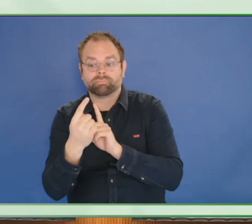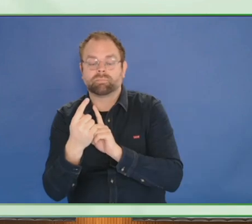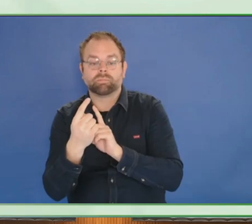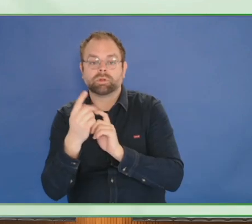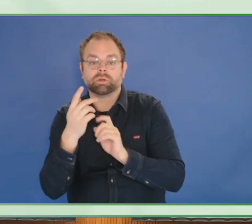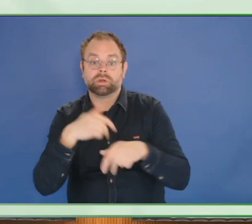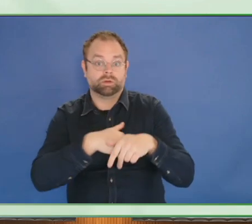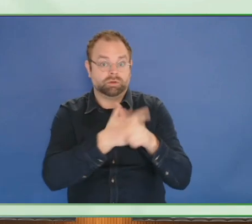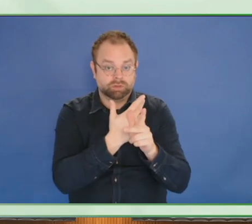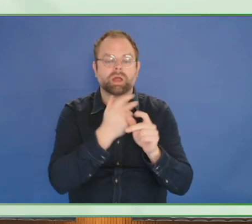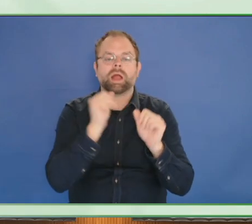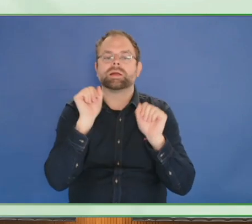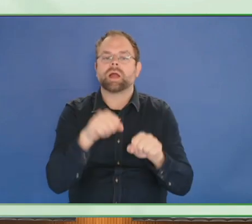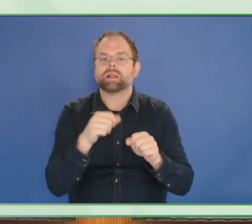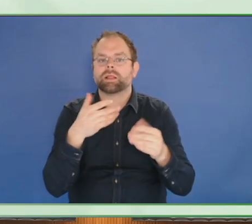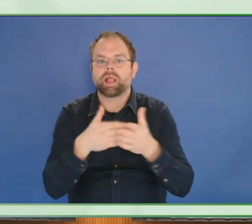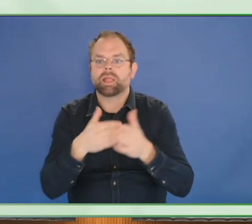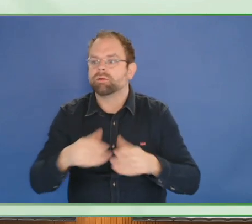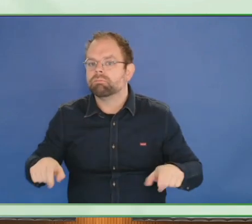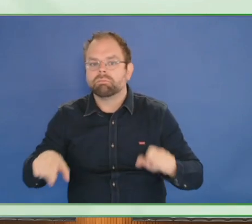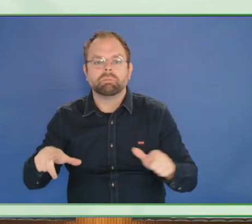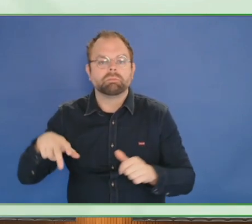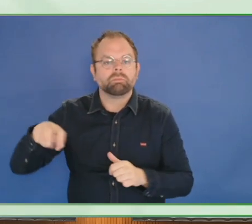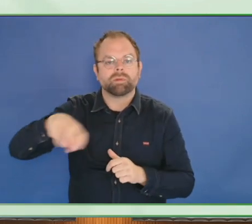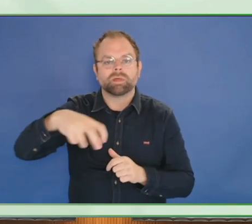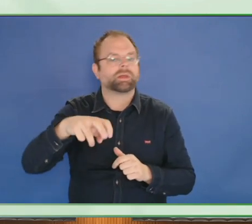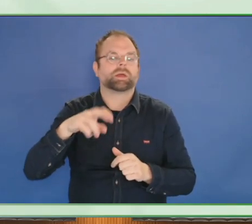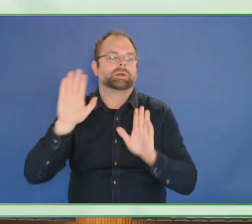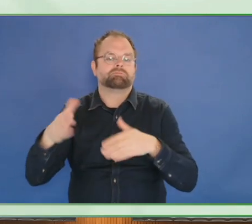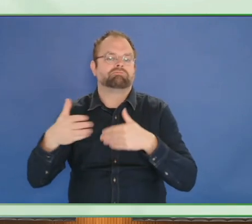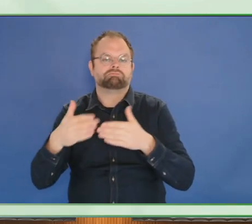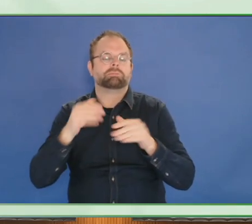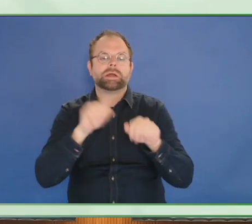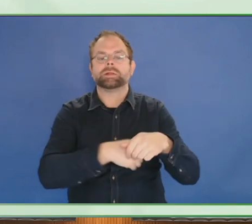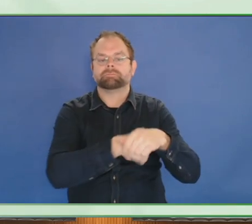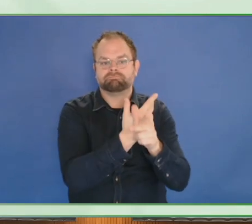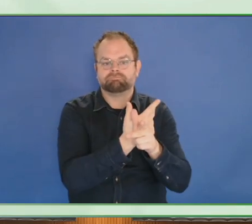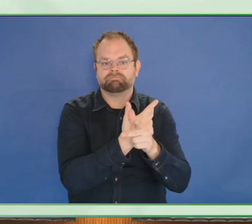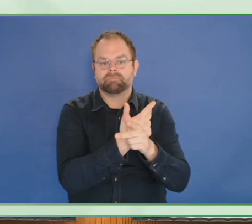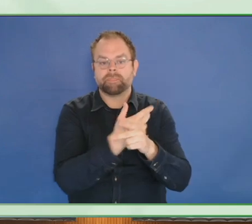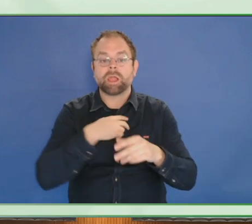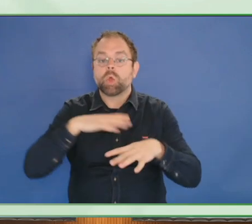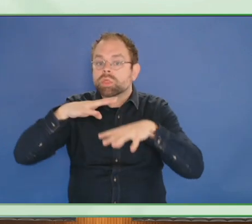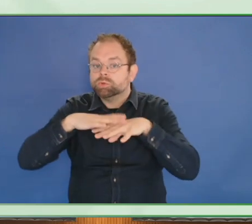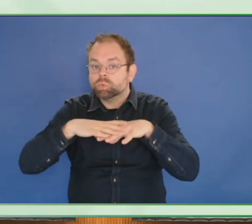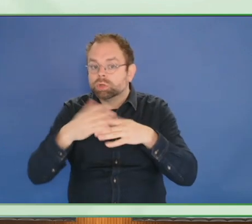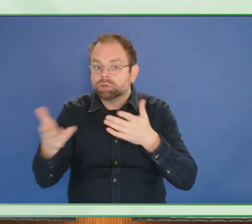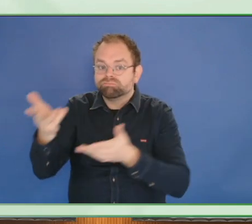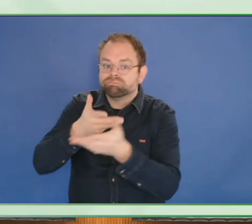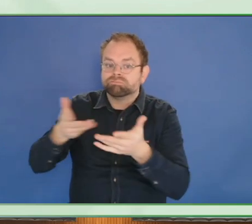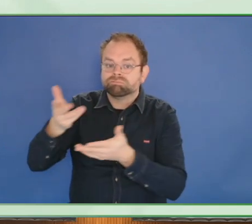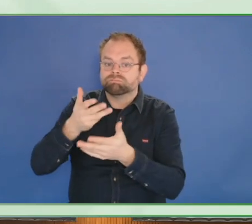internship and training opportunities of persons with disabilities to their localities so as to minimize